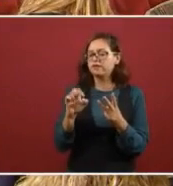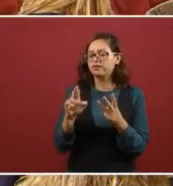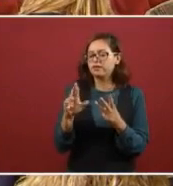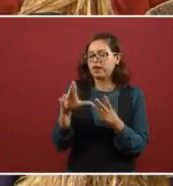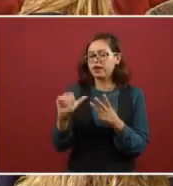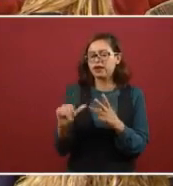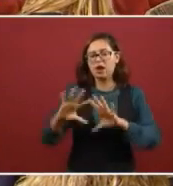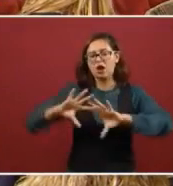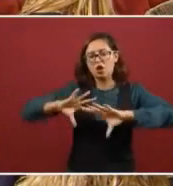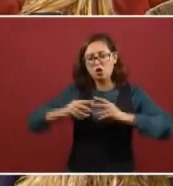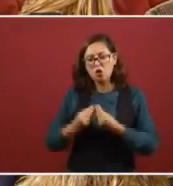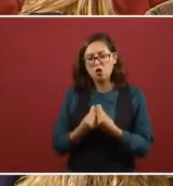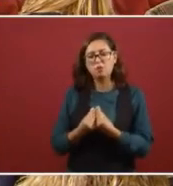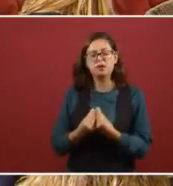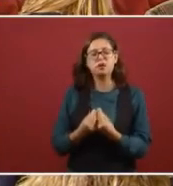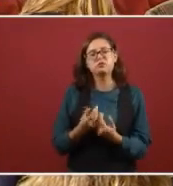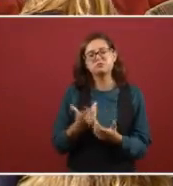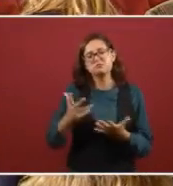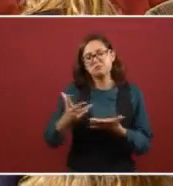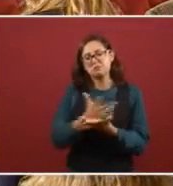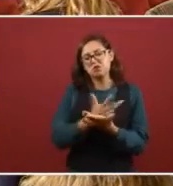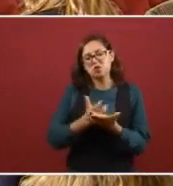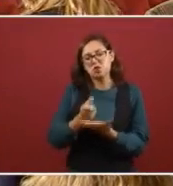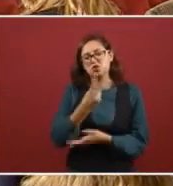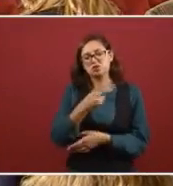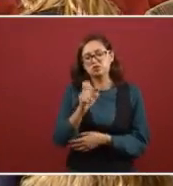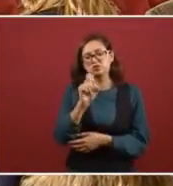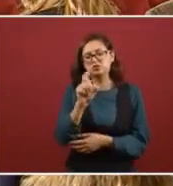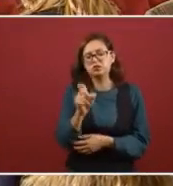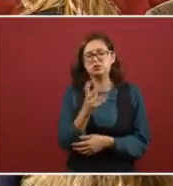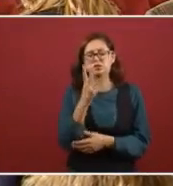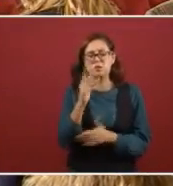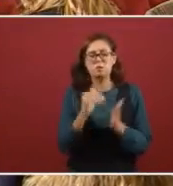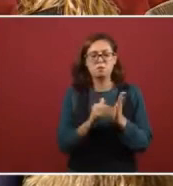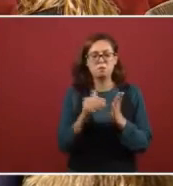So we have a total of 230 million.